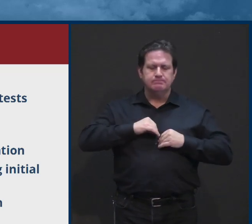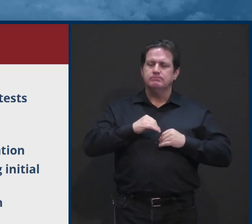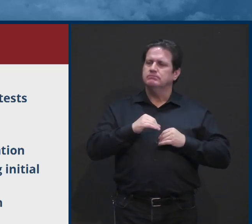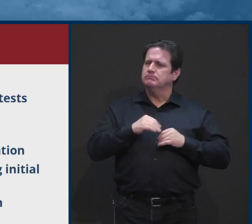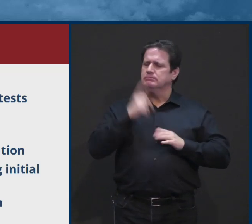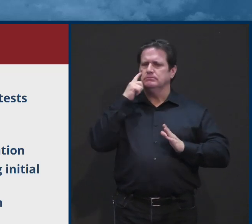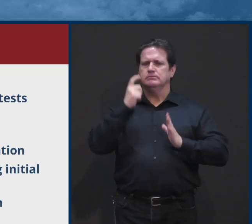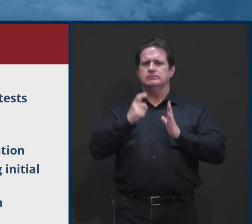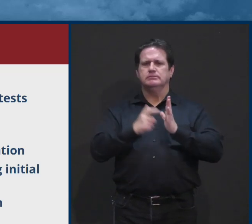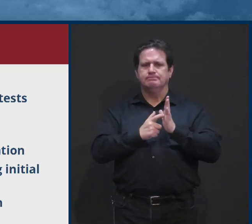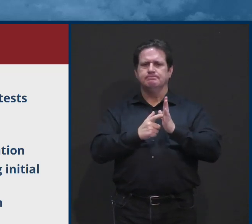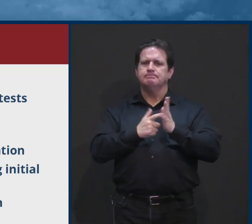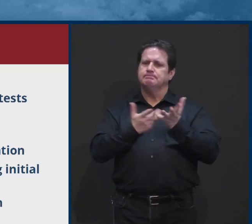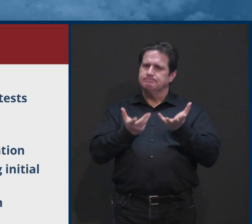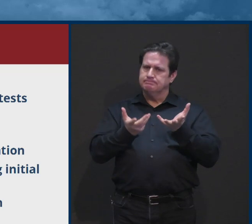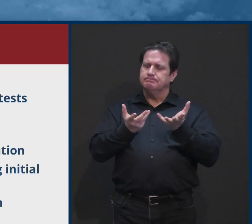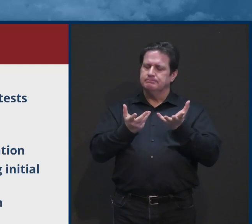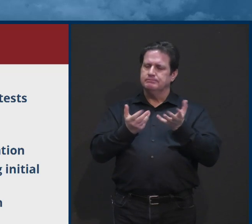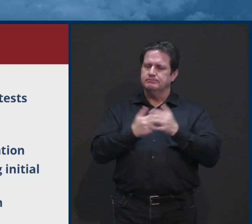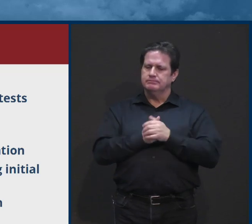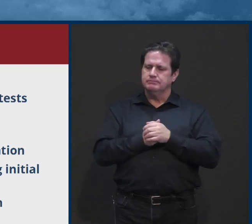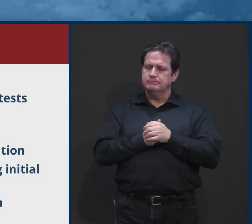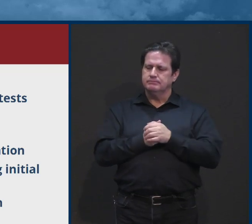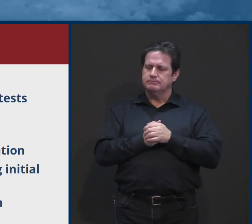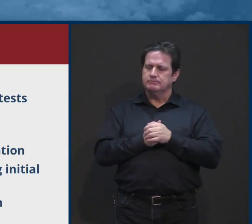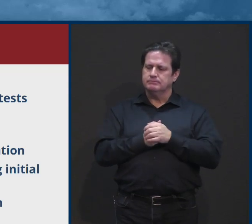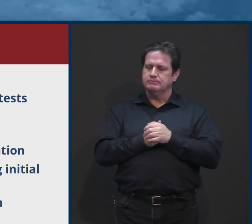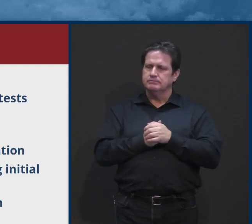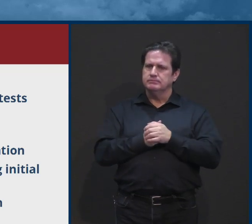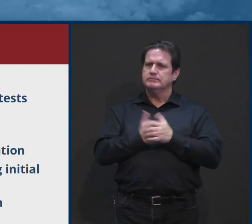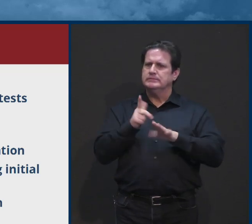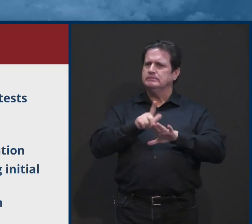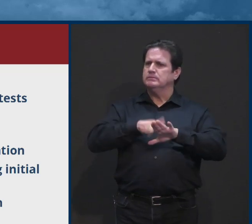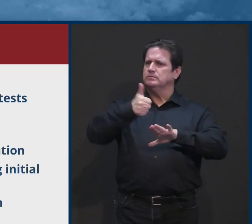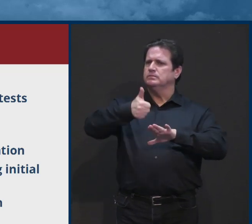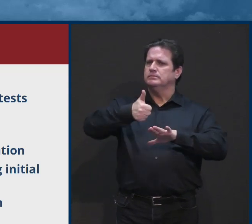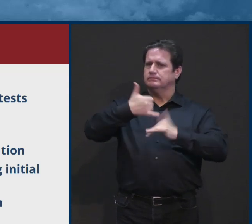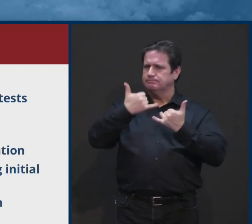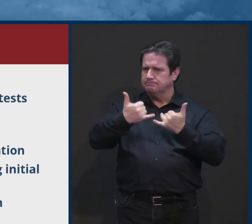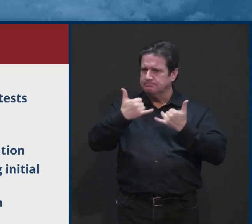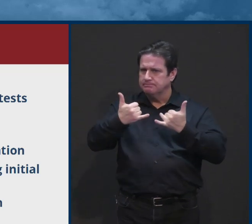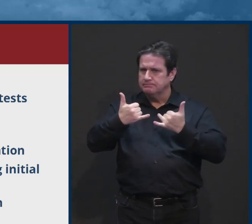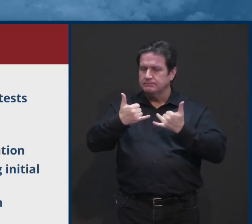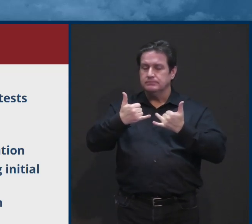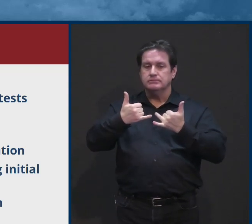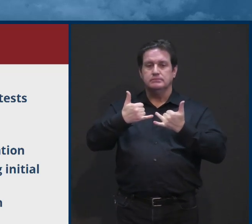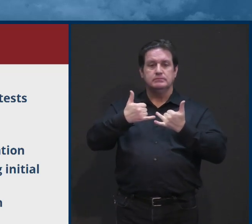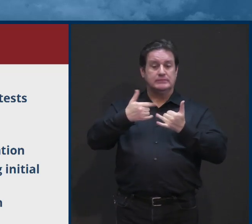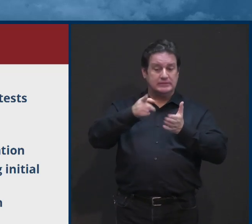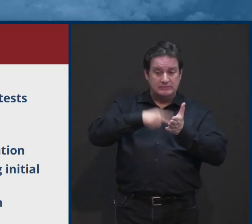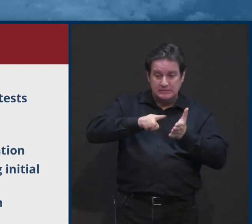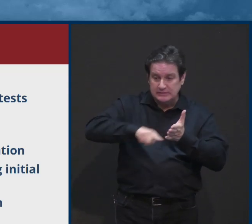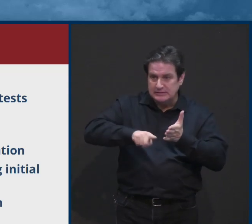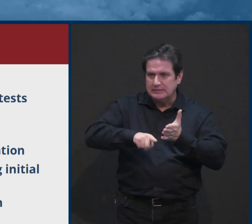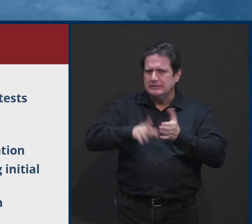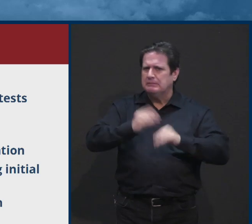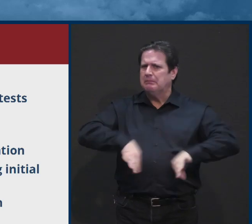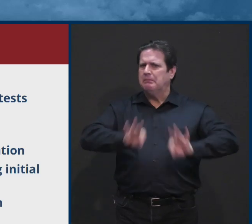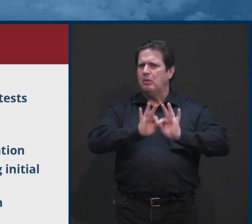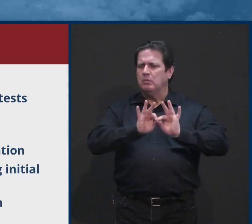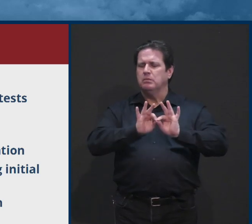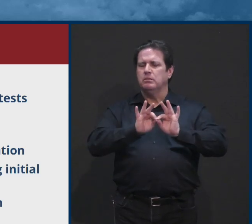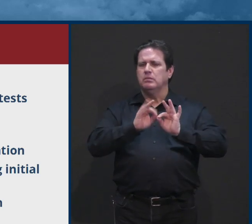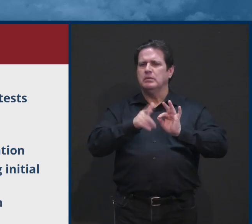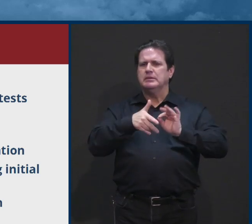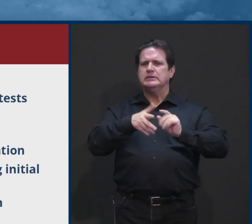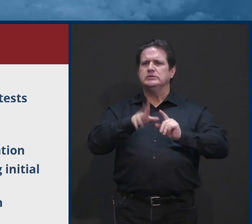to recognize that things are taking a little longer right now. The case investigations are the most important, so we want to